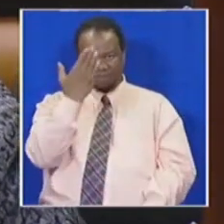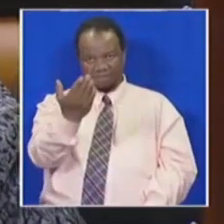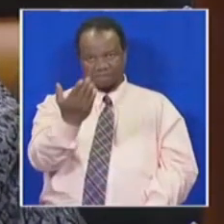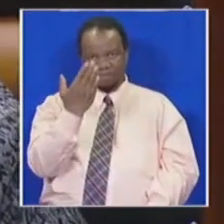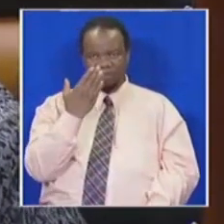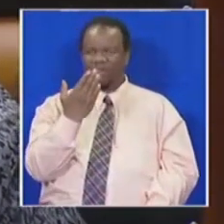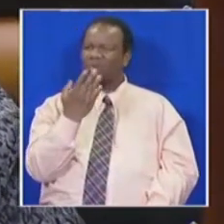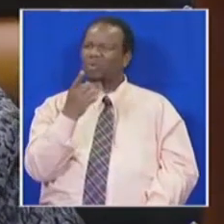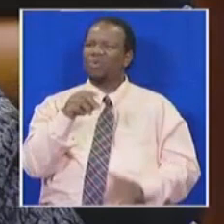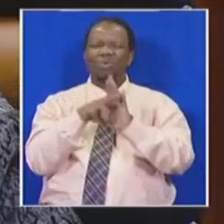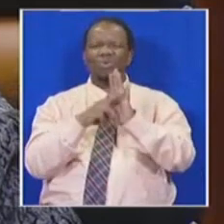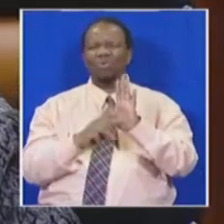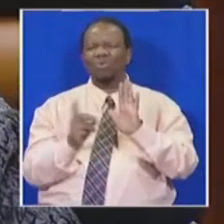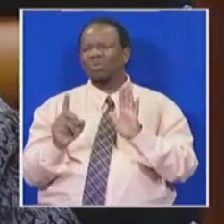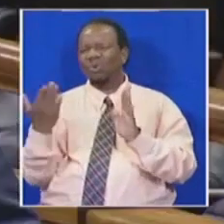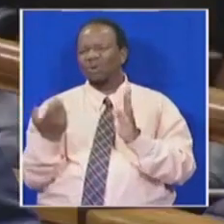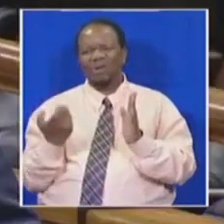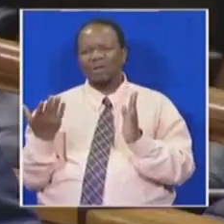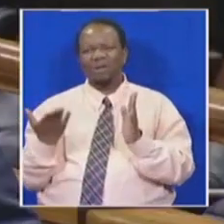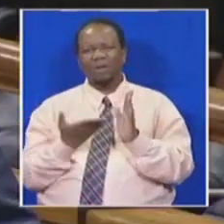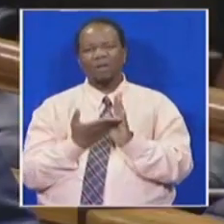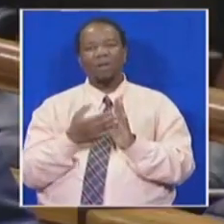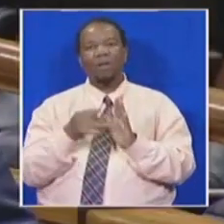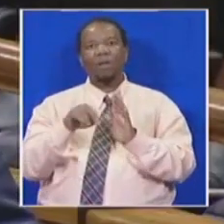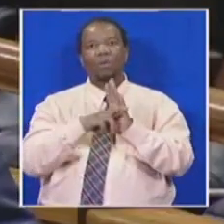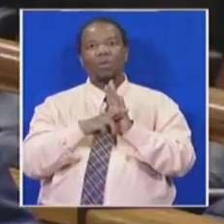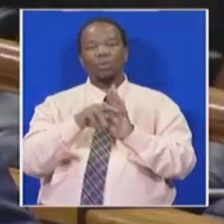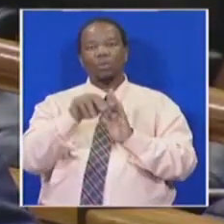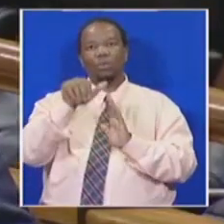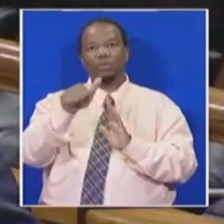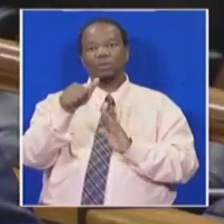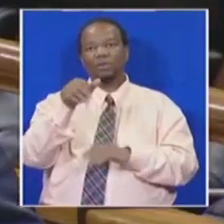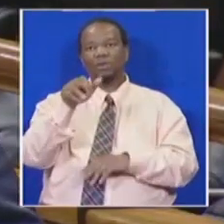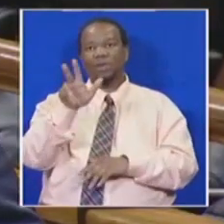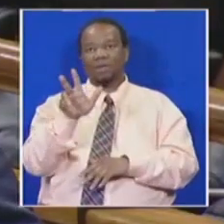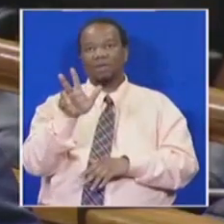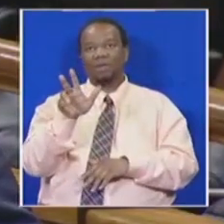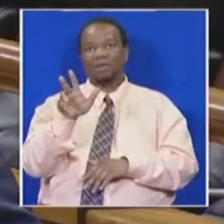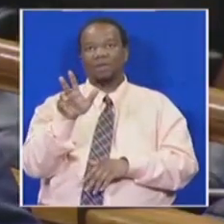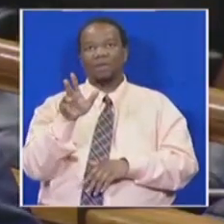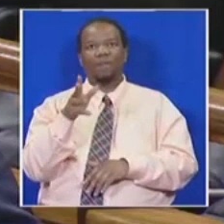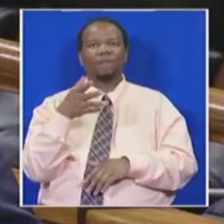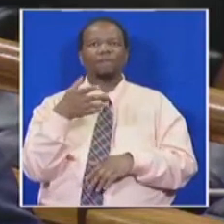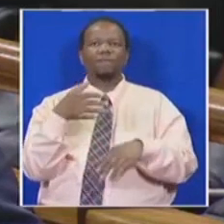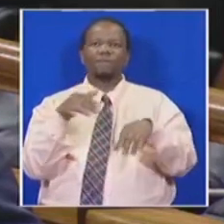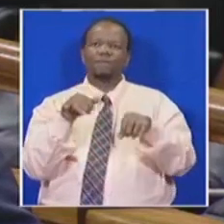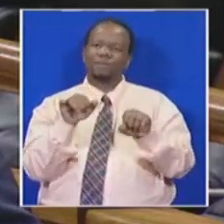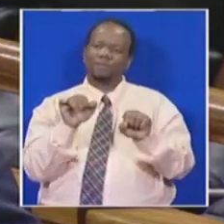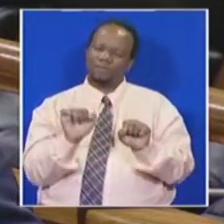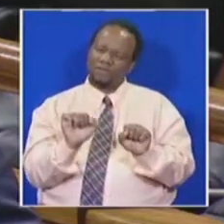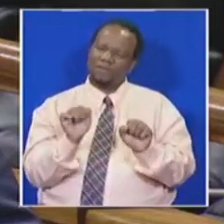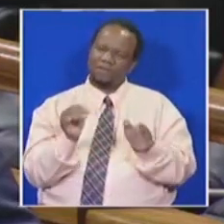On which rule you want to address me? Rule 68. Rule 68, yes. Now, Chairperson, we have